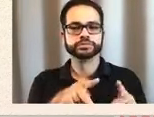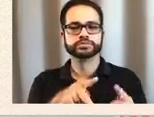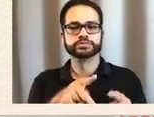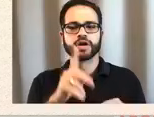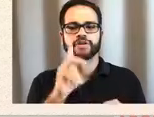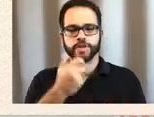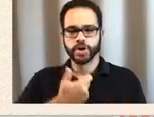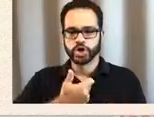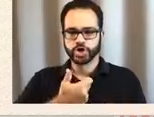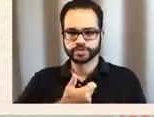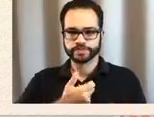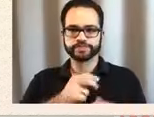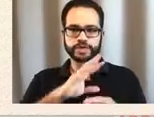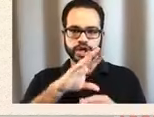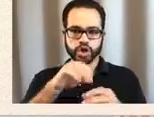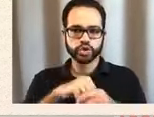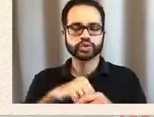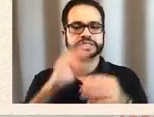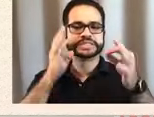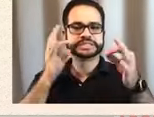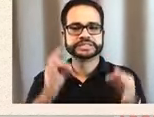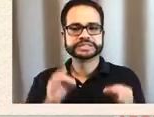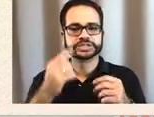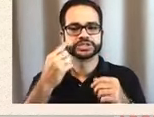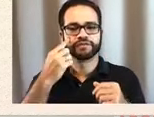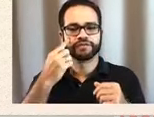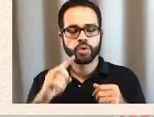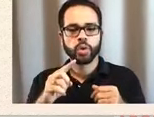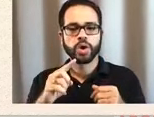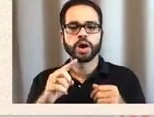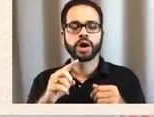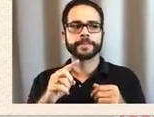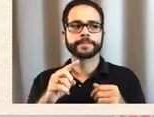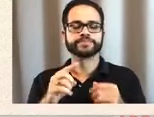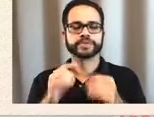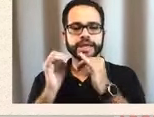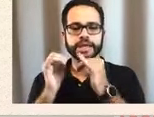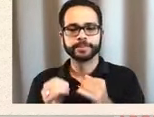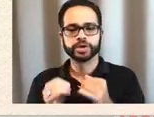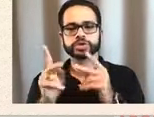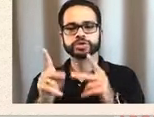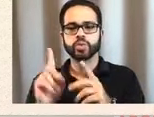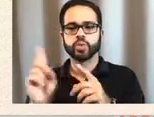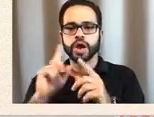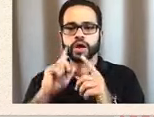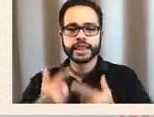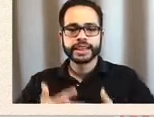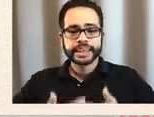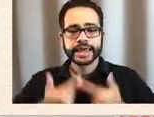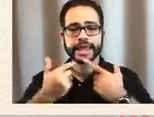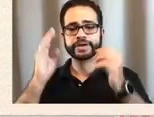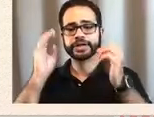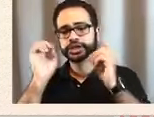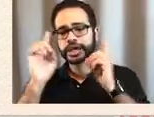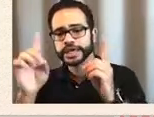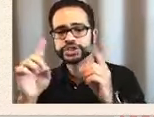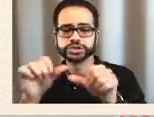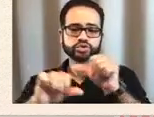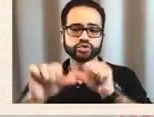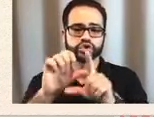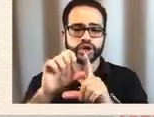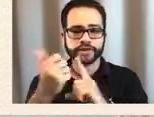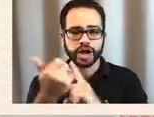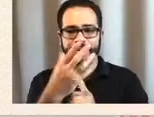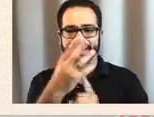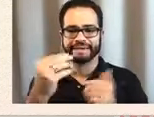include decisions regarding the individual's residence, education, social environment, and healthcare. So